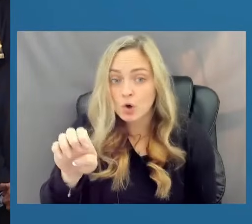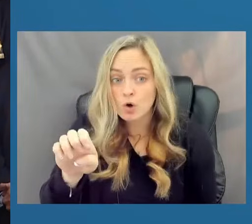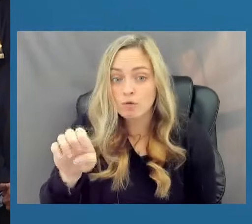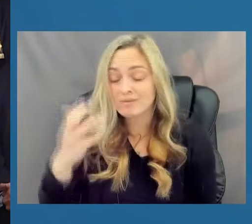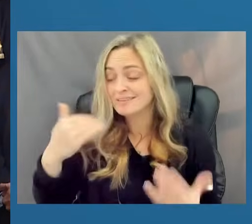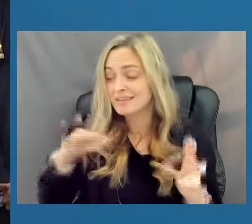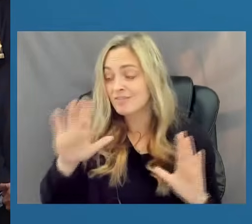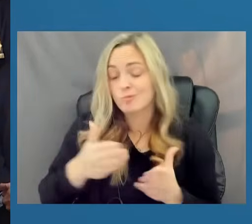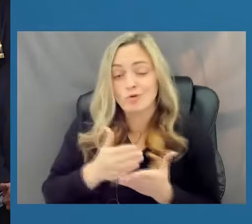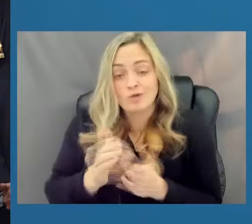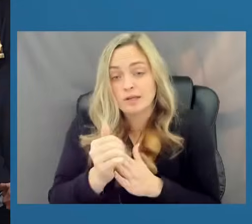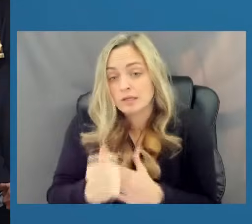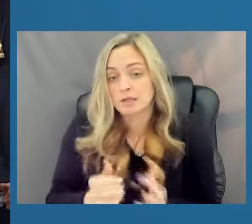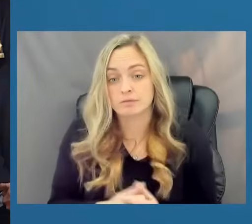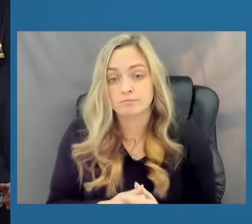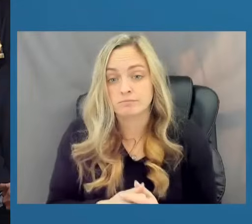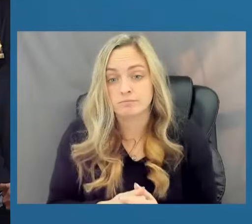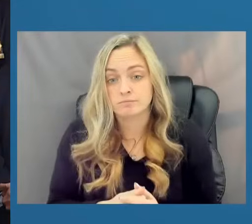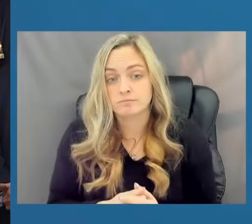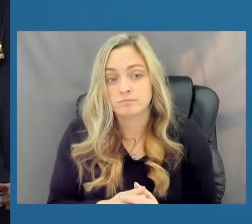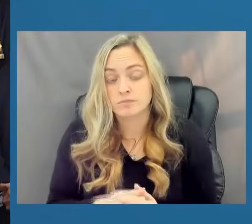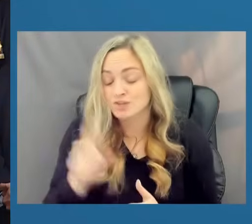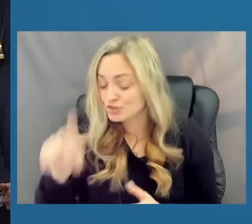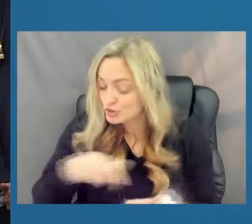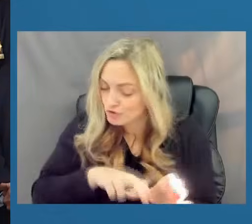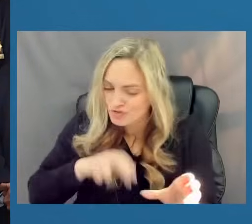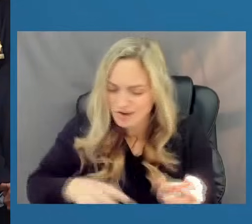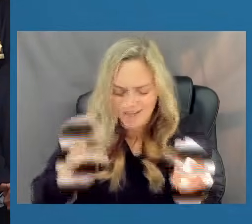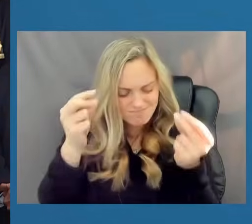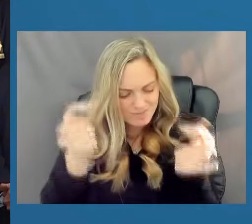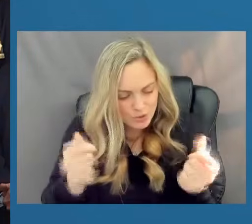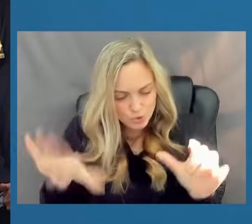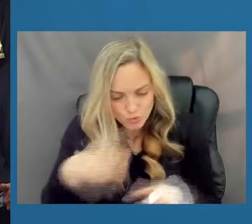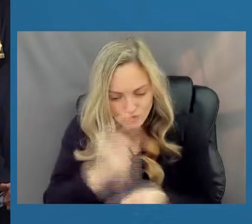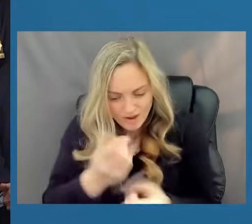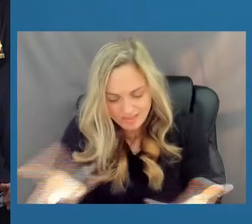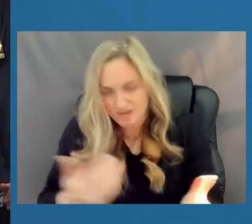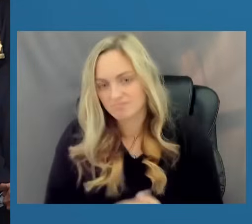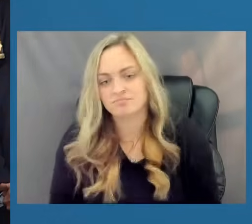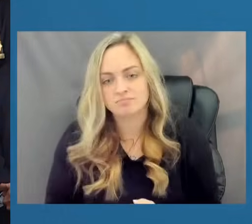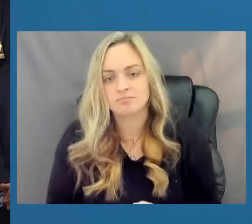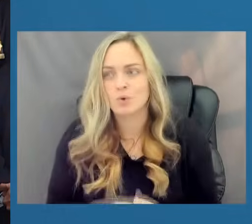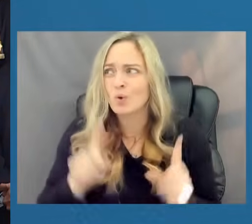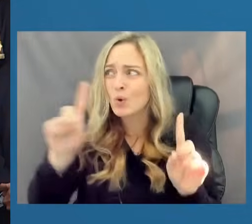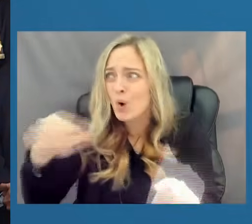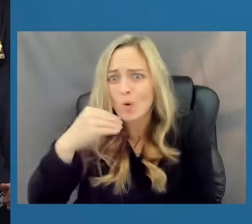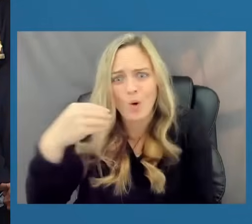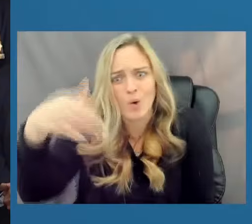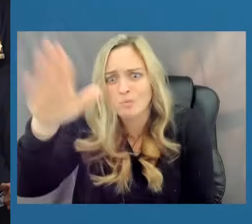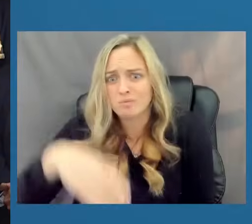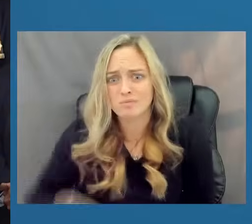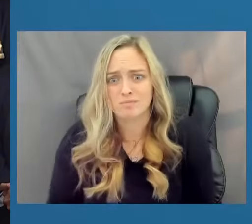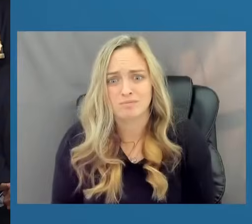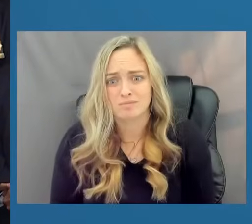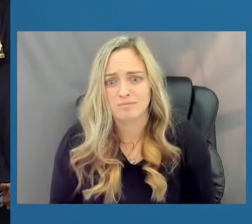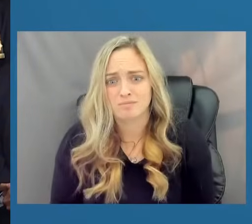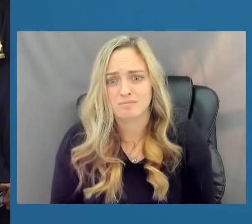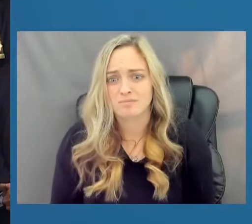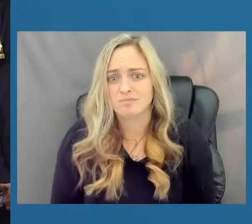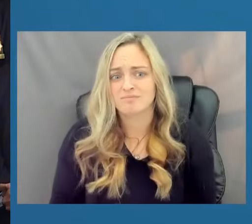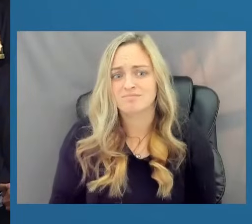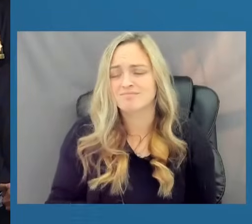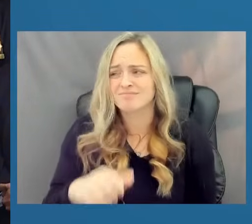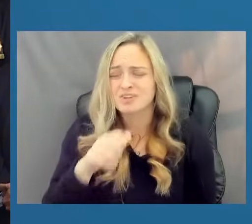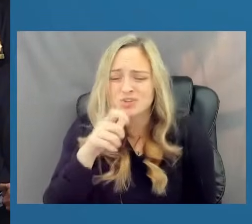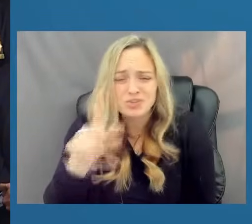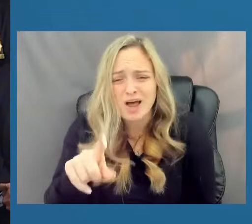right to lead and should resign immediately. Do the right thing. Go home. No longer serve in that